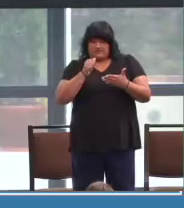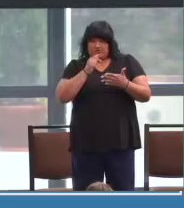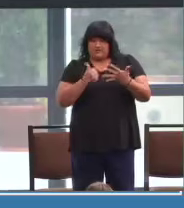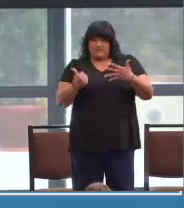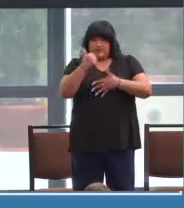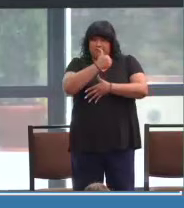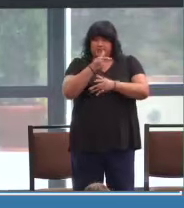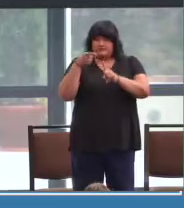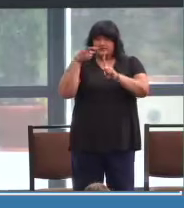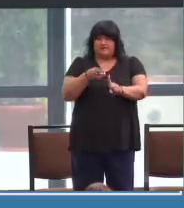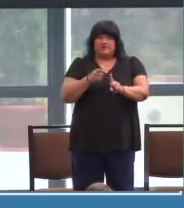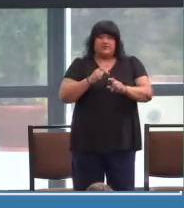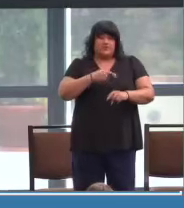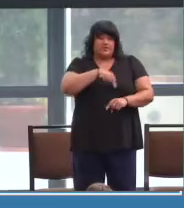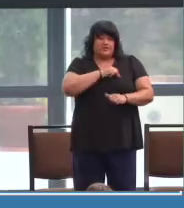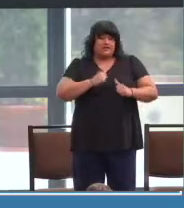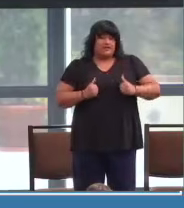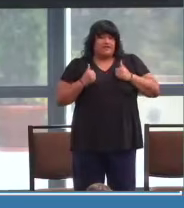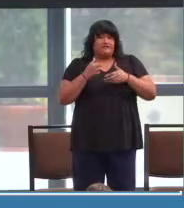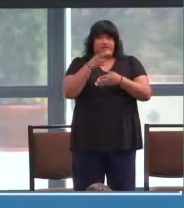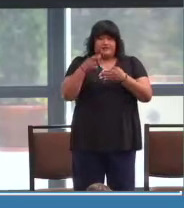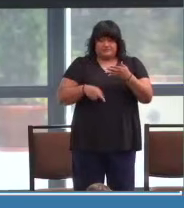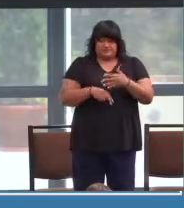target, are the quality of life outcomes.